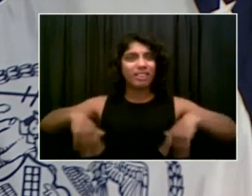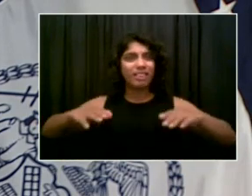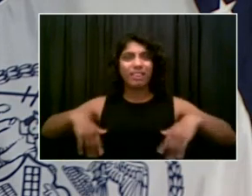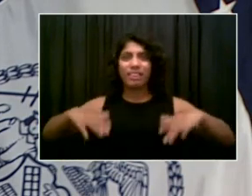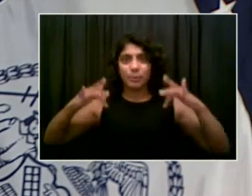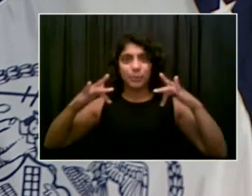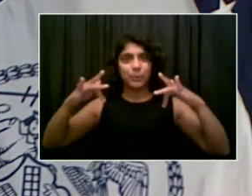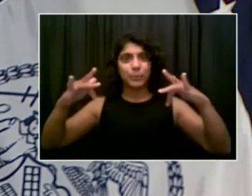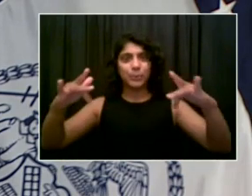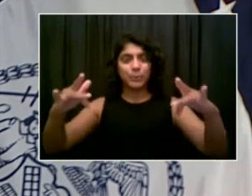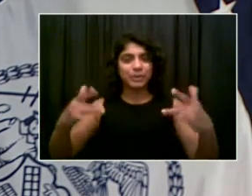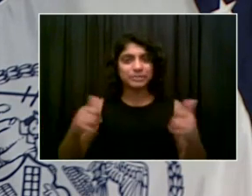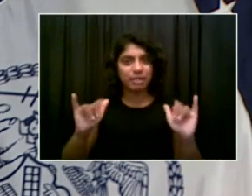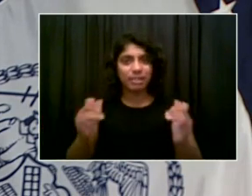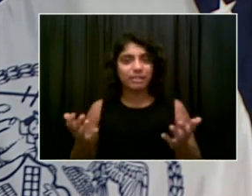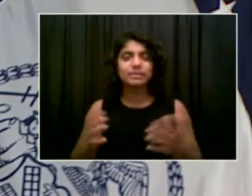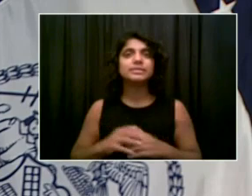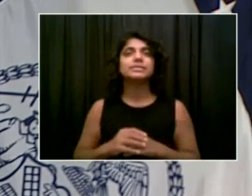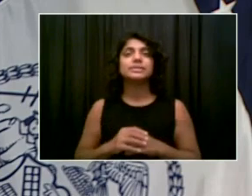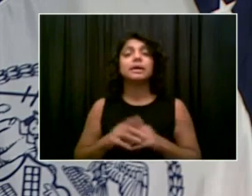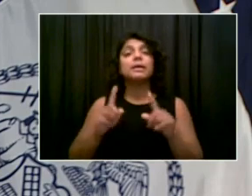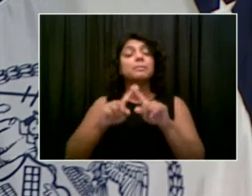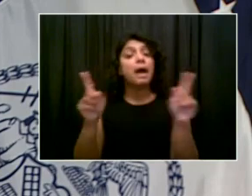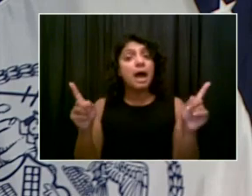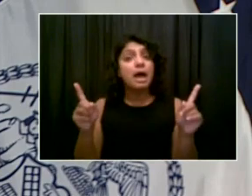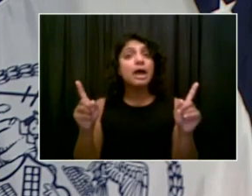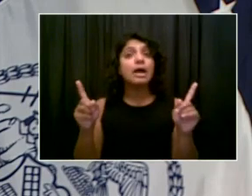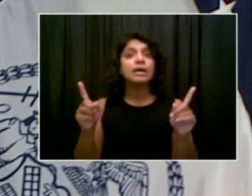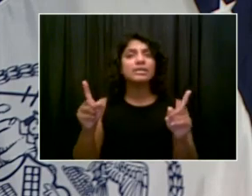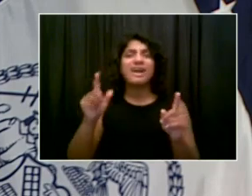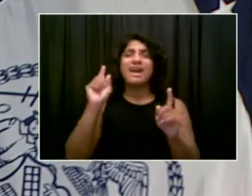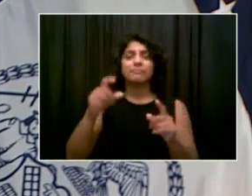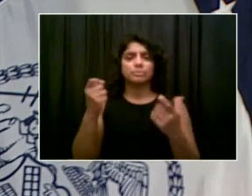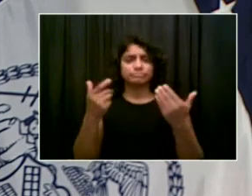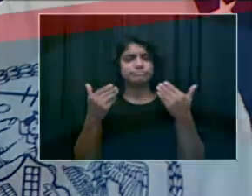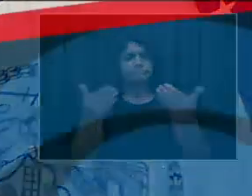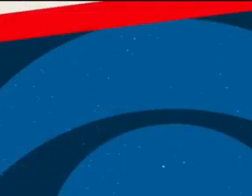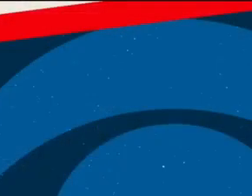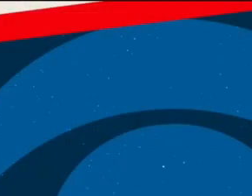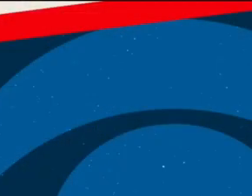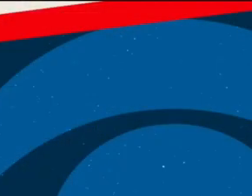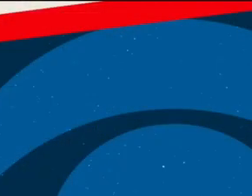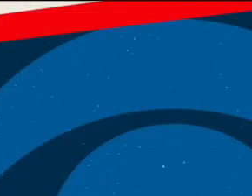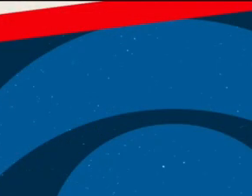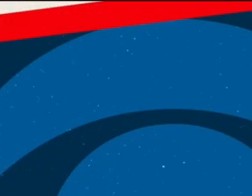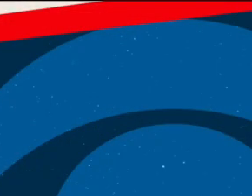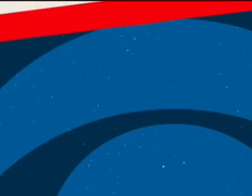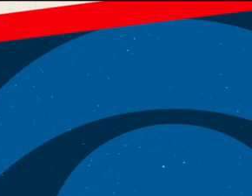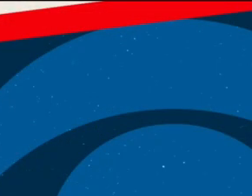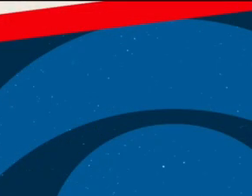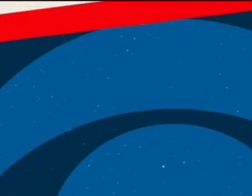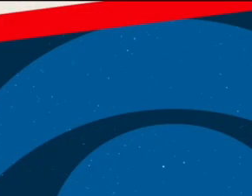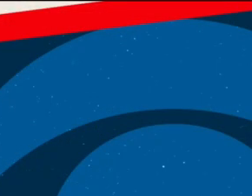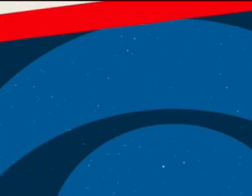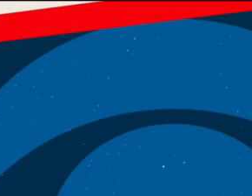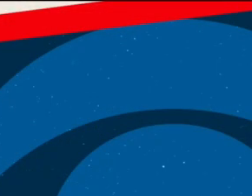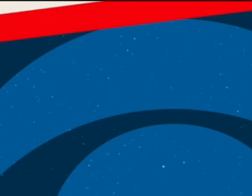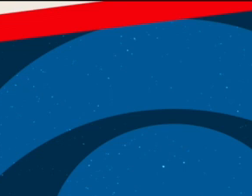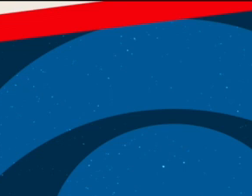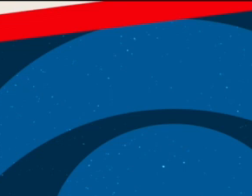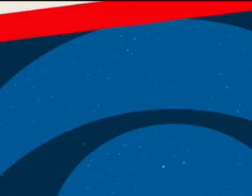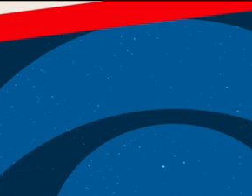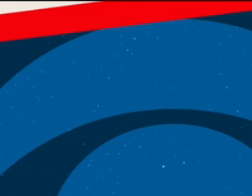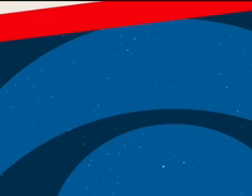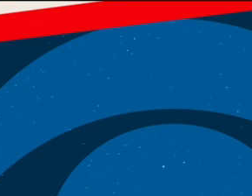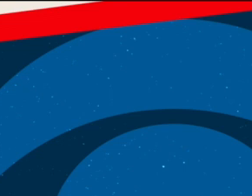we had to do was honor the folks who got us here. And I think it's going to be a beautiful celebration. I think it will be. Of course, we're going to have live coverage for you of